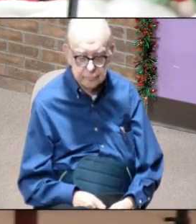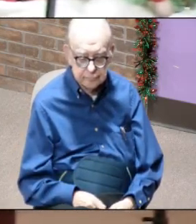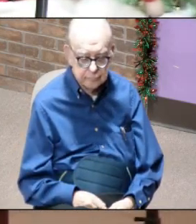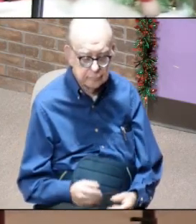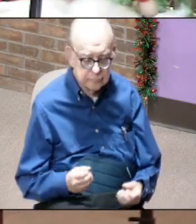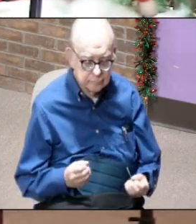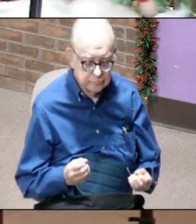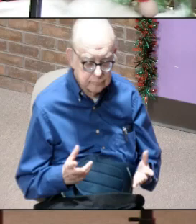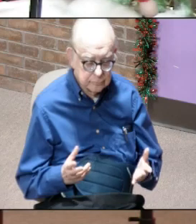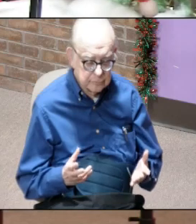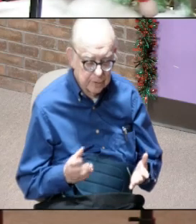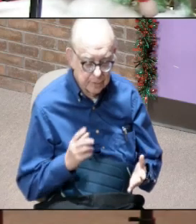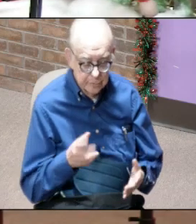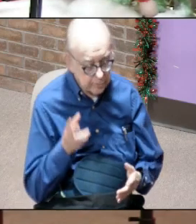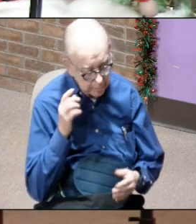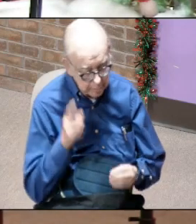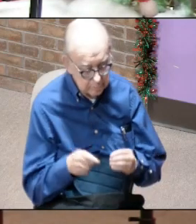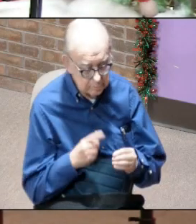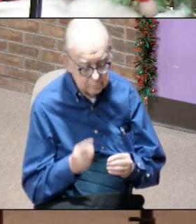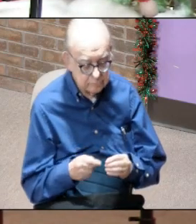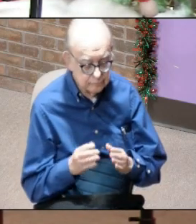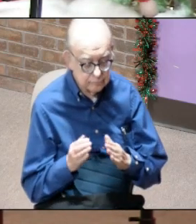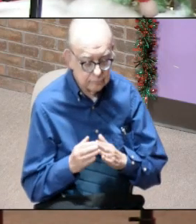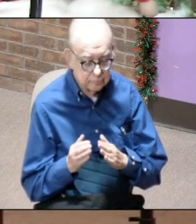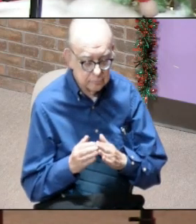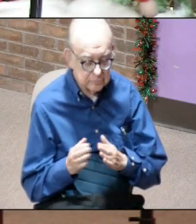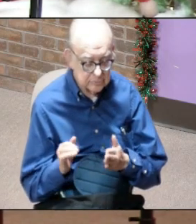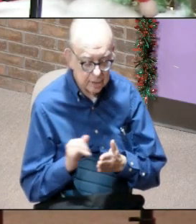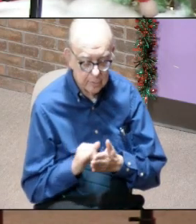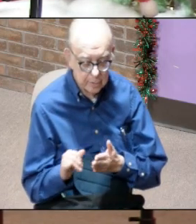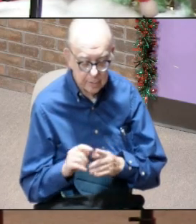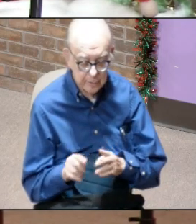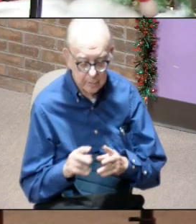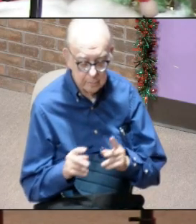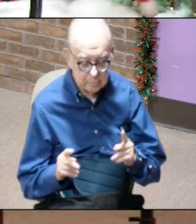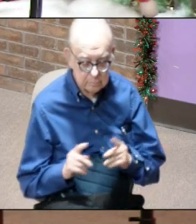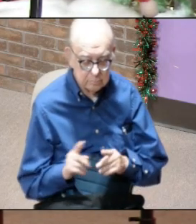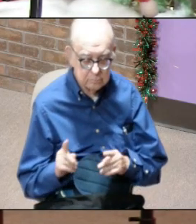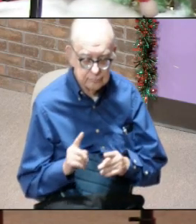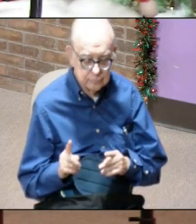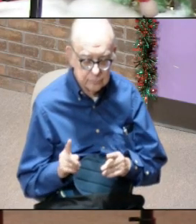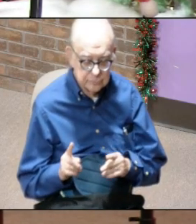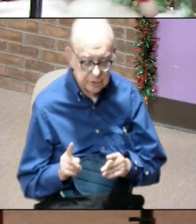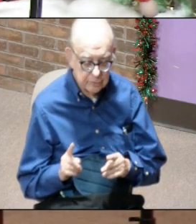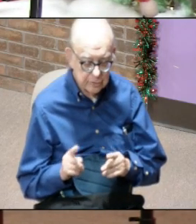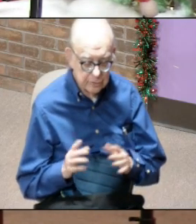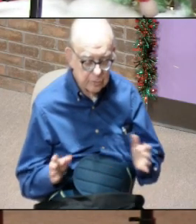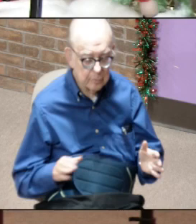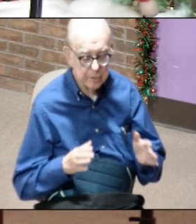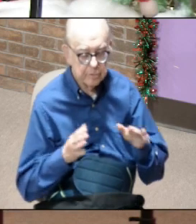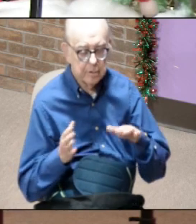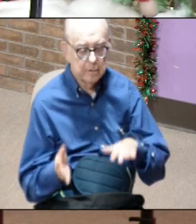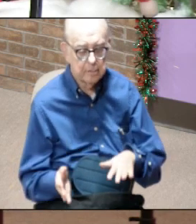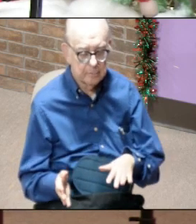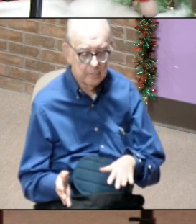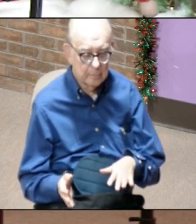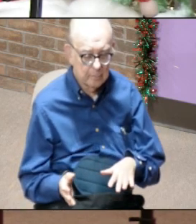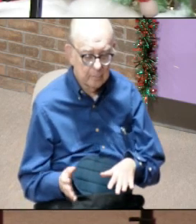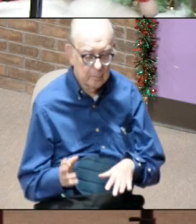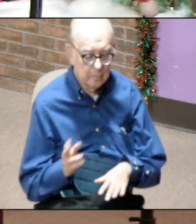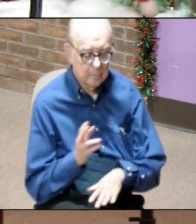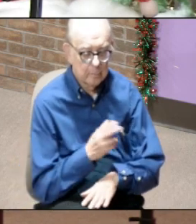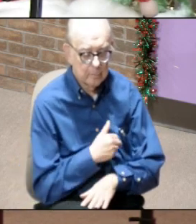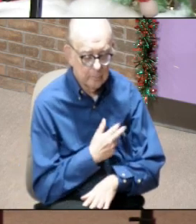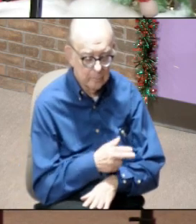How much did you hear about in cities like New York and other places where there was so much death in the